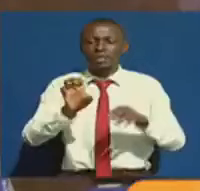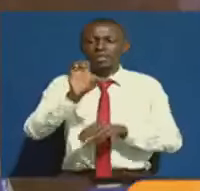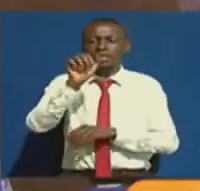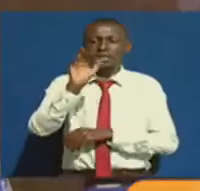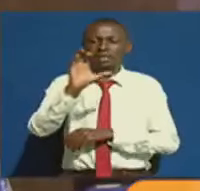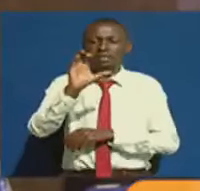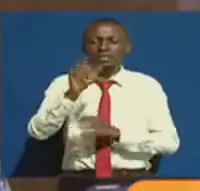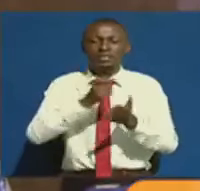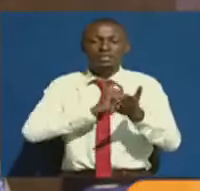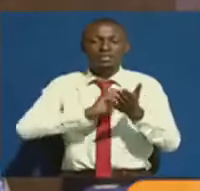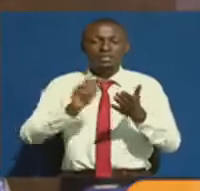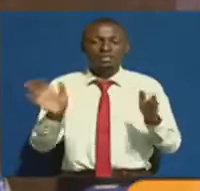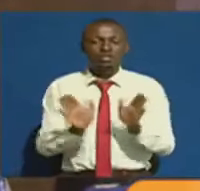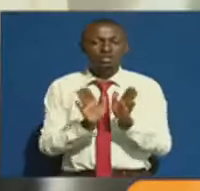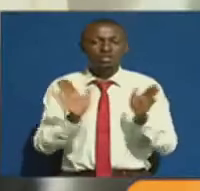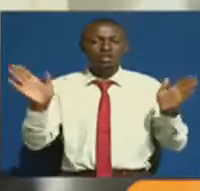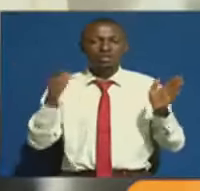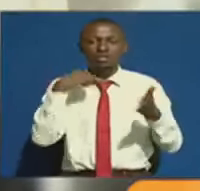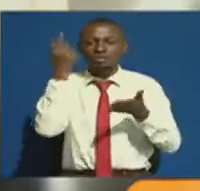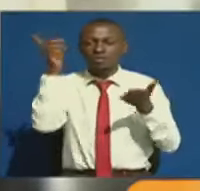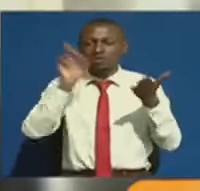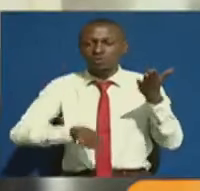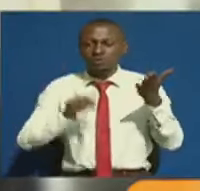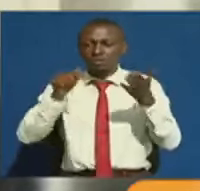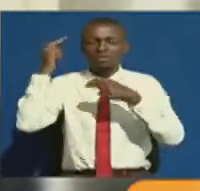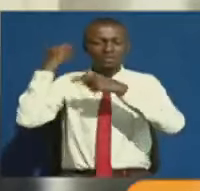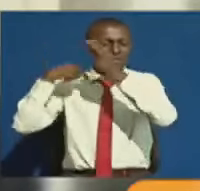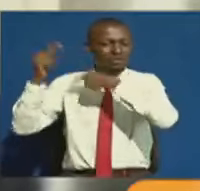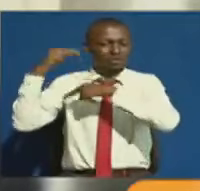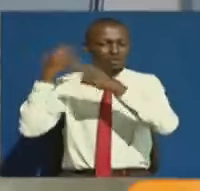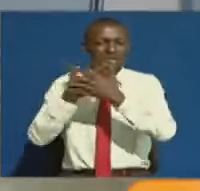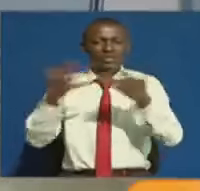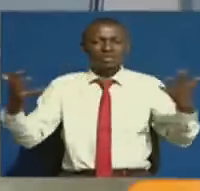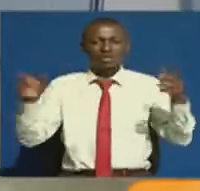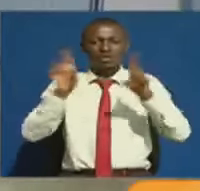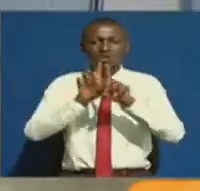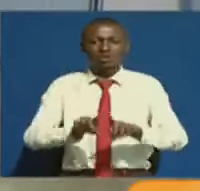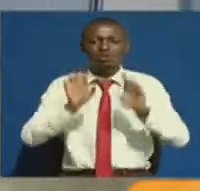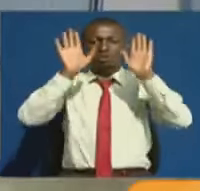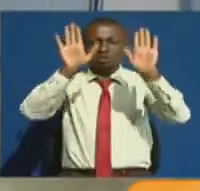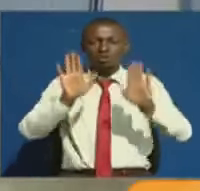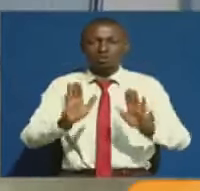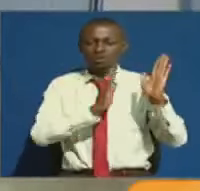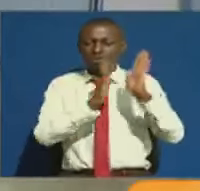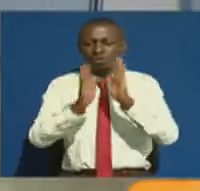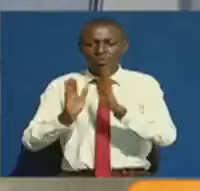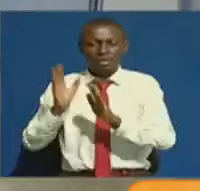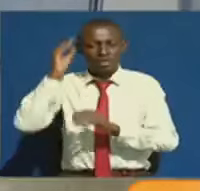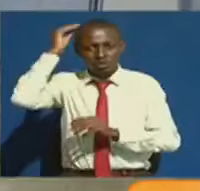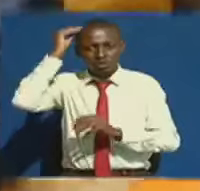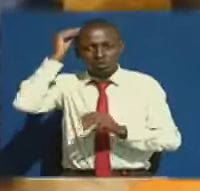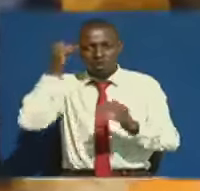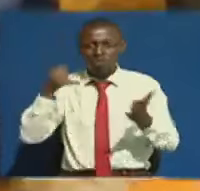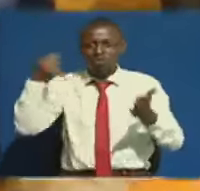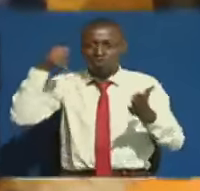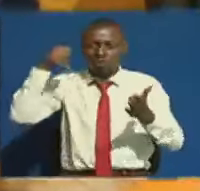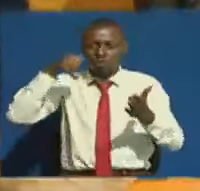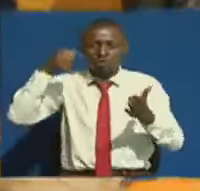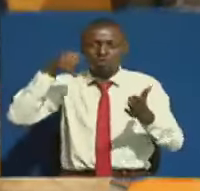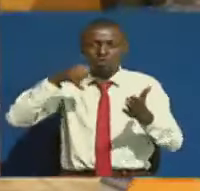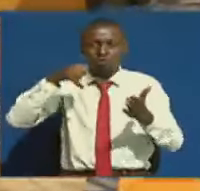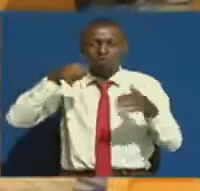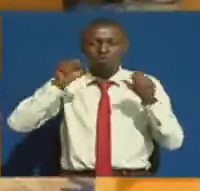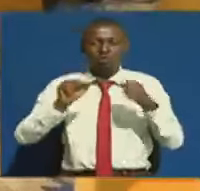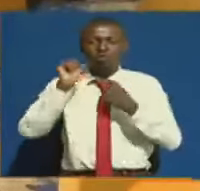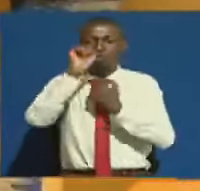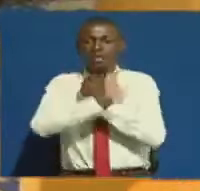General Veronica Nduva highlighted the historical context and importance of the roadmap. Somalia's entry into the community will see the country